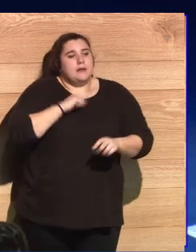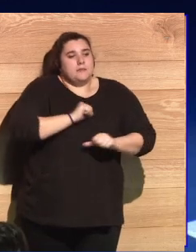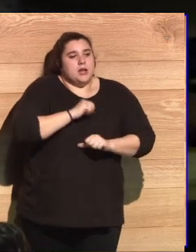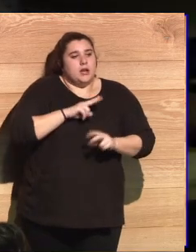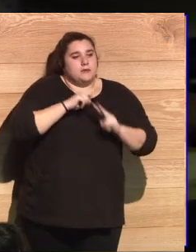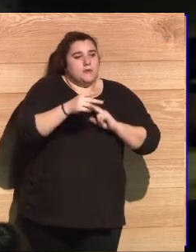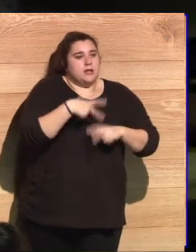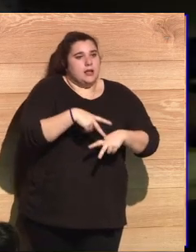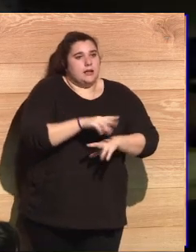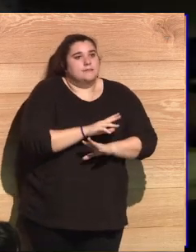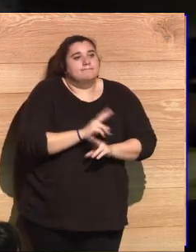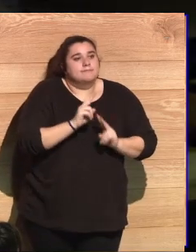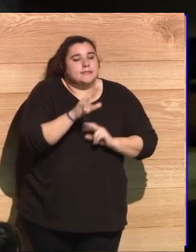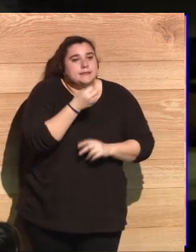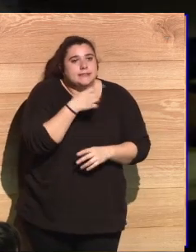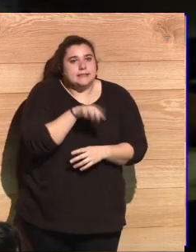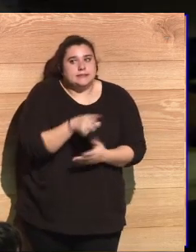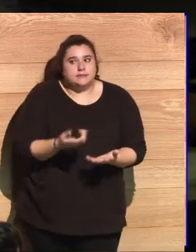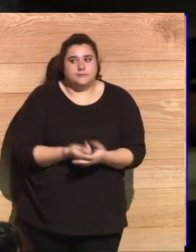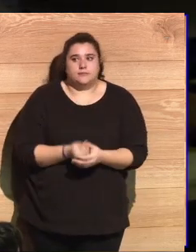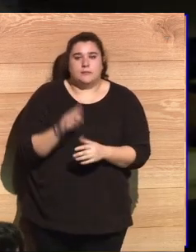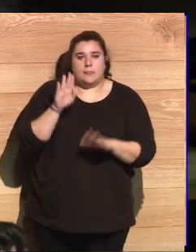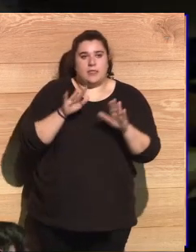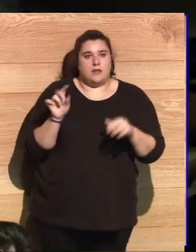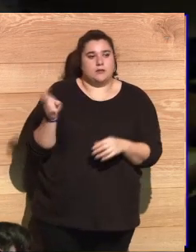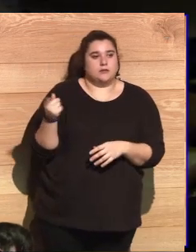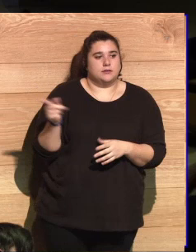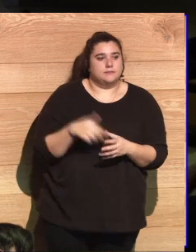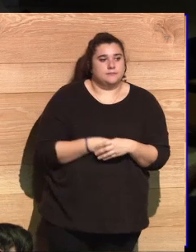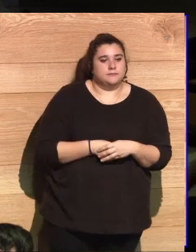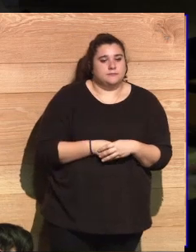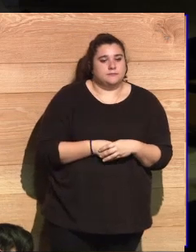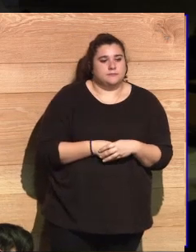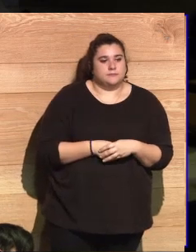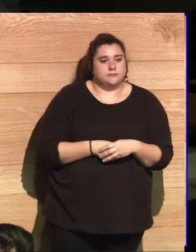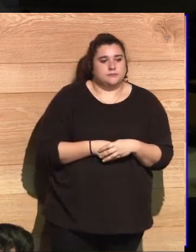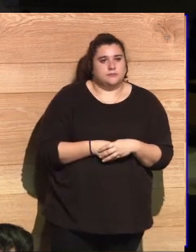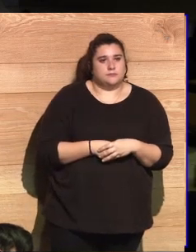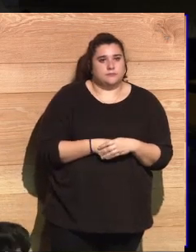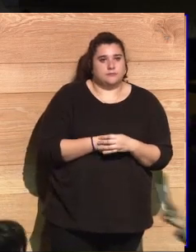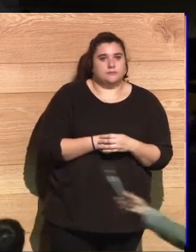¿Alguna pregunta más? Any further question? Yes, at the back.